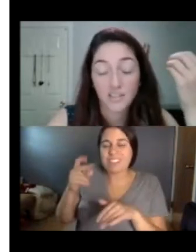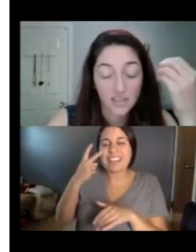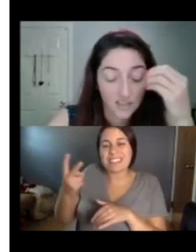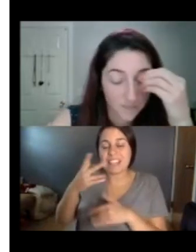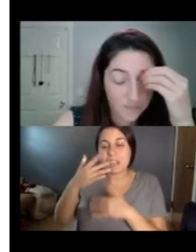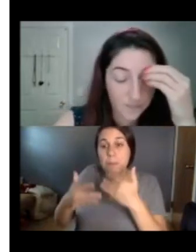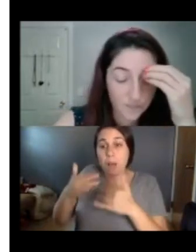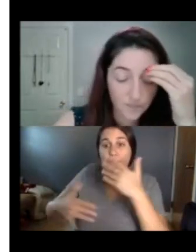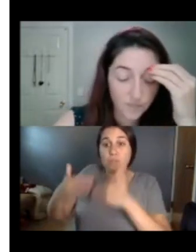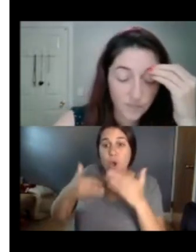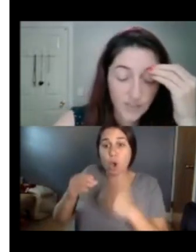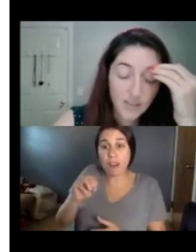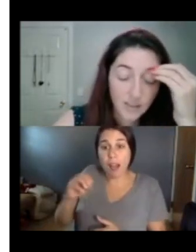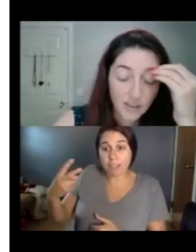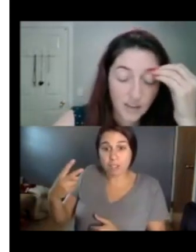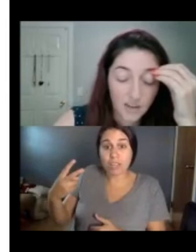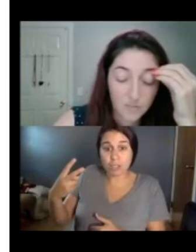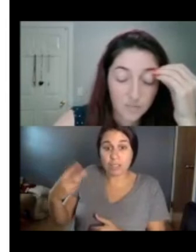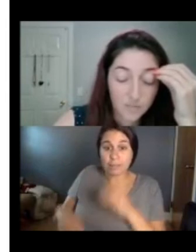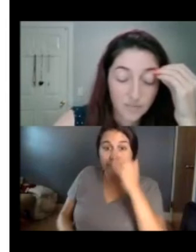blood oxygenation.